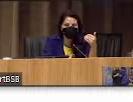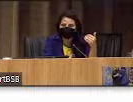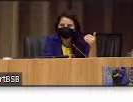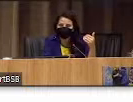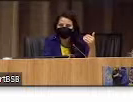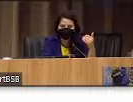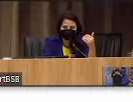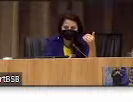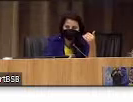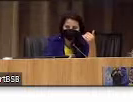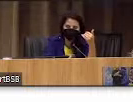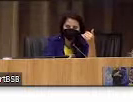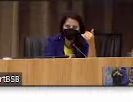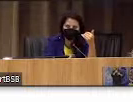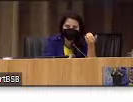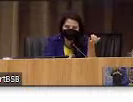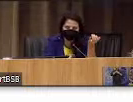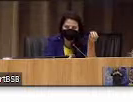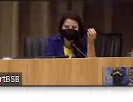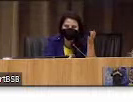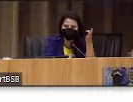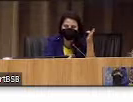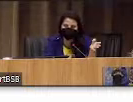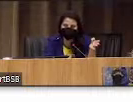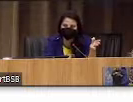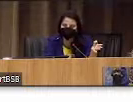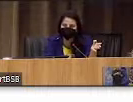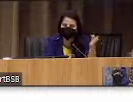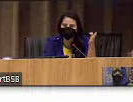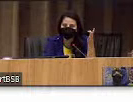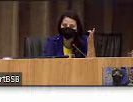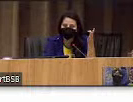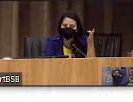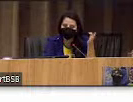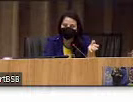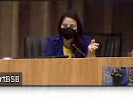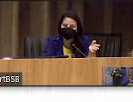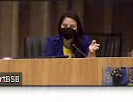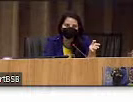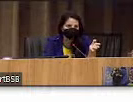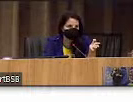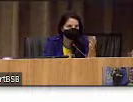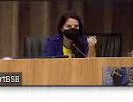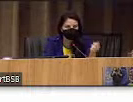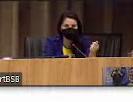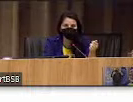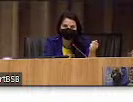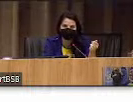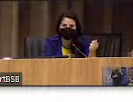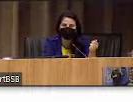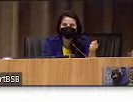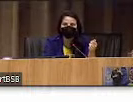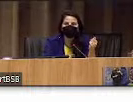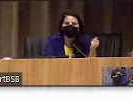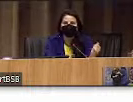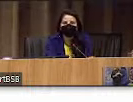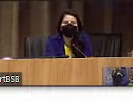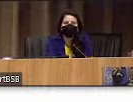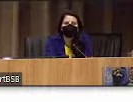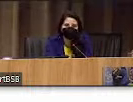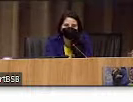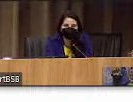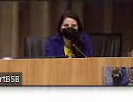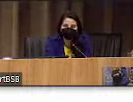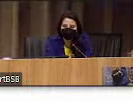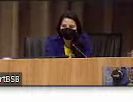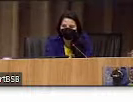identify. This was the result. We signed the contract on July 27. On